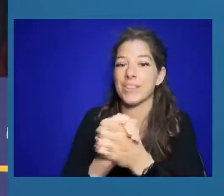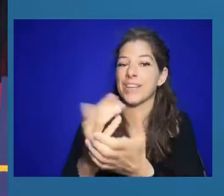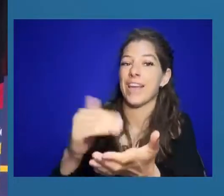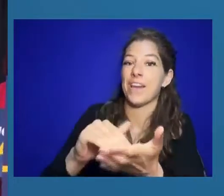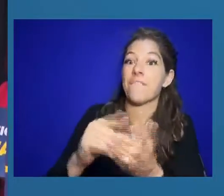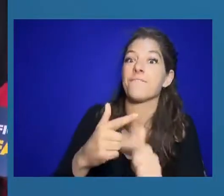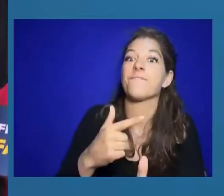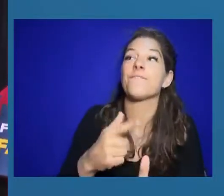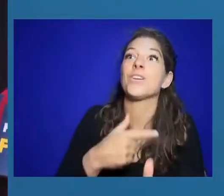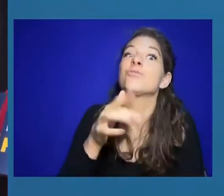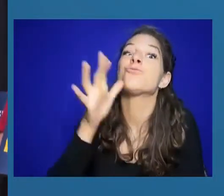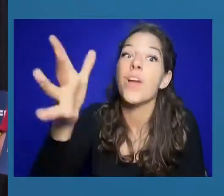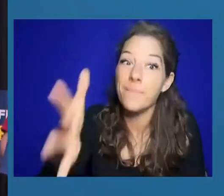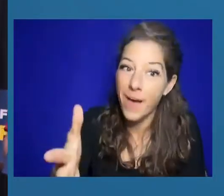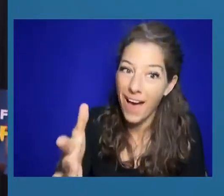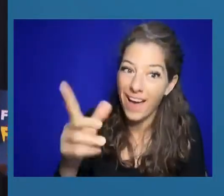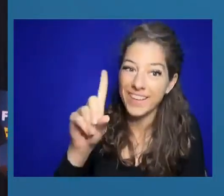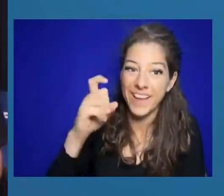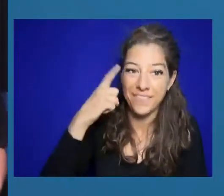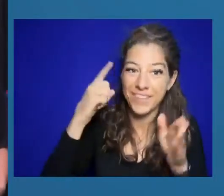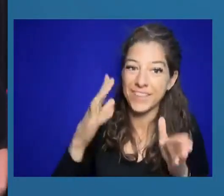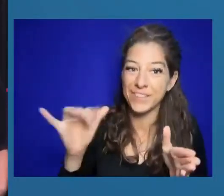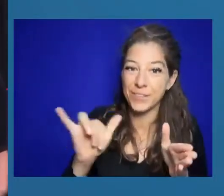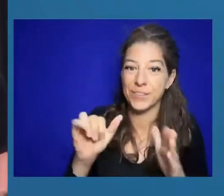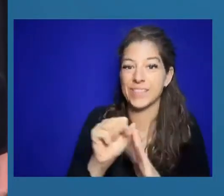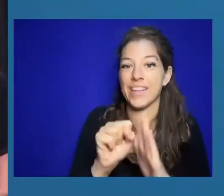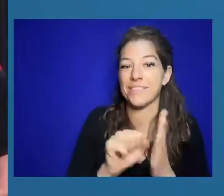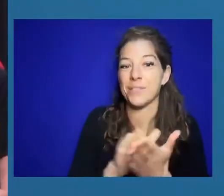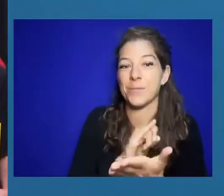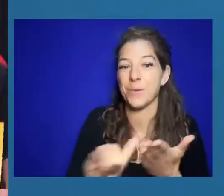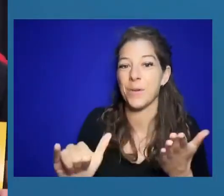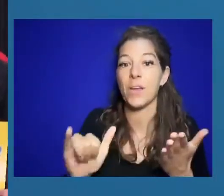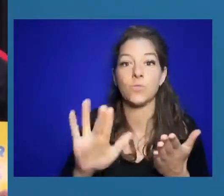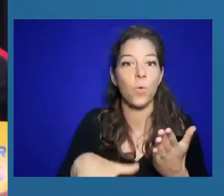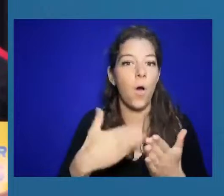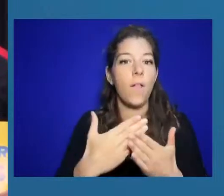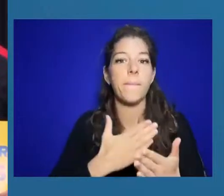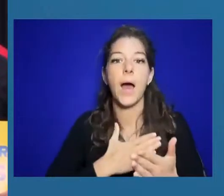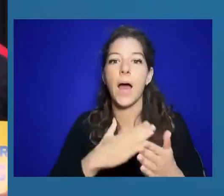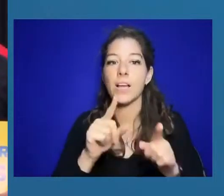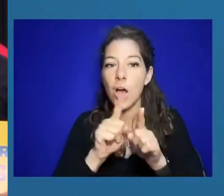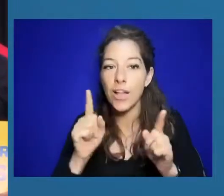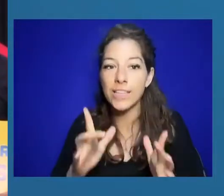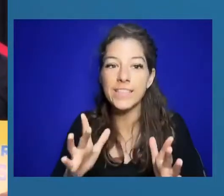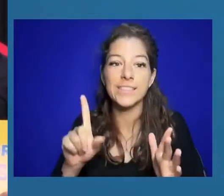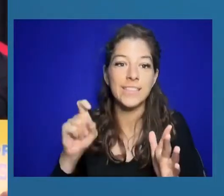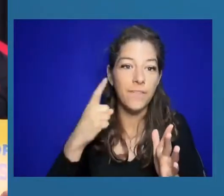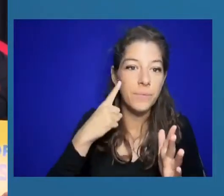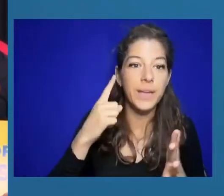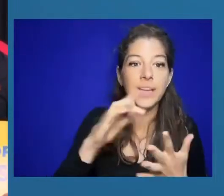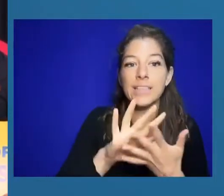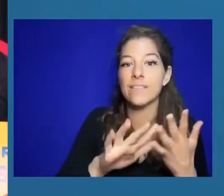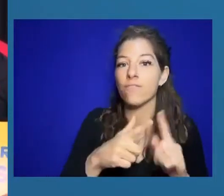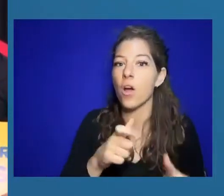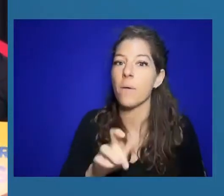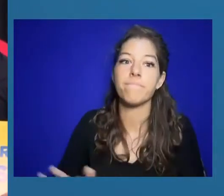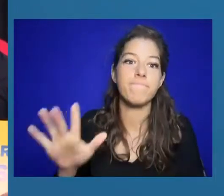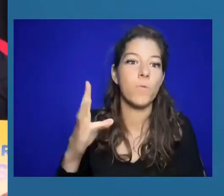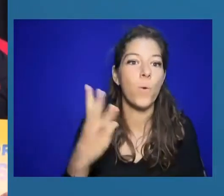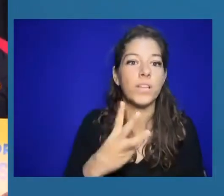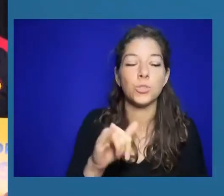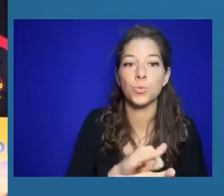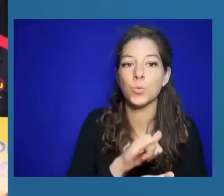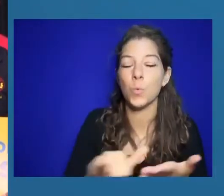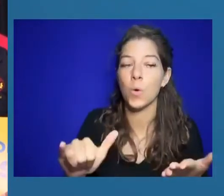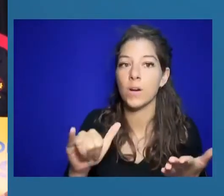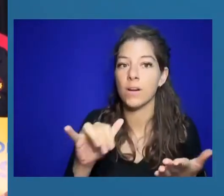grandma governor in the state of New York. And to all of my colleagues in government from across Western New York,